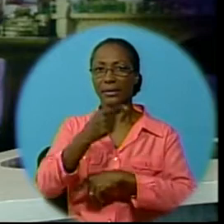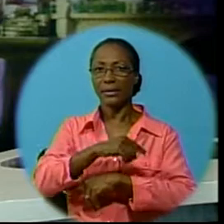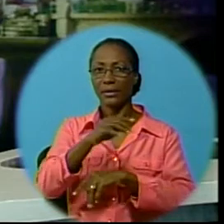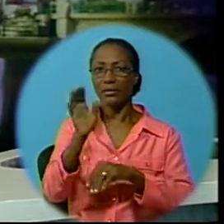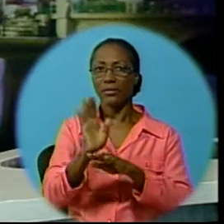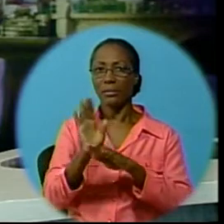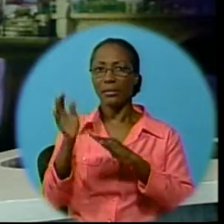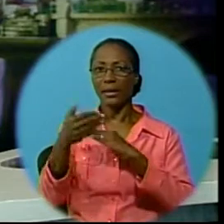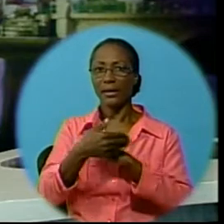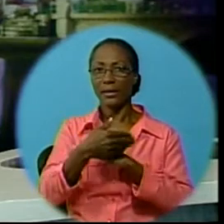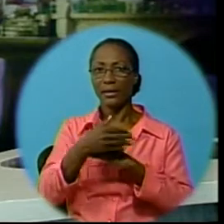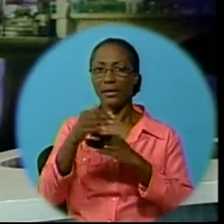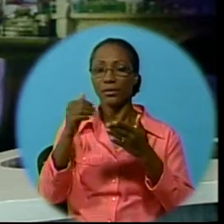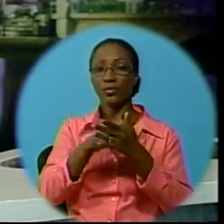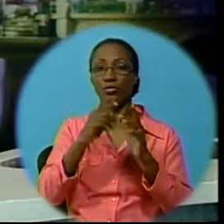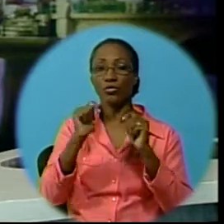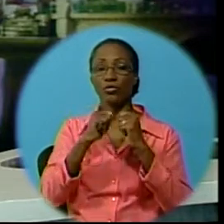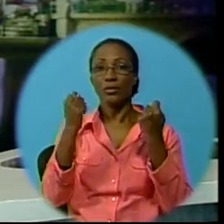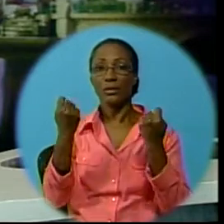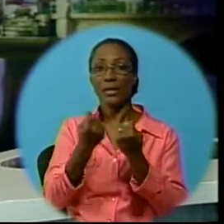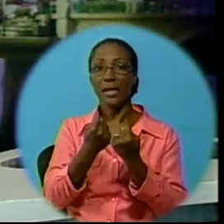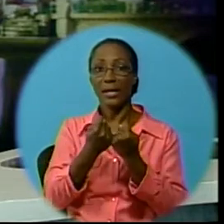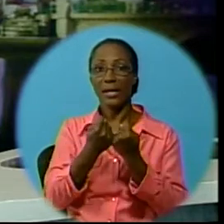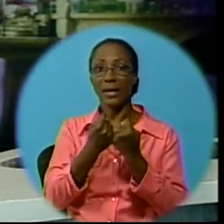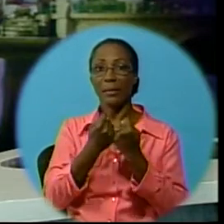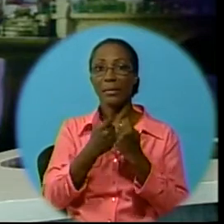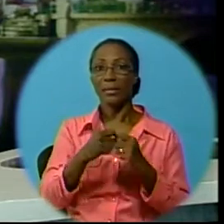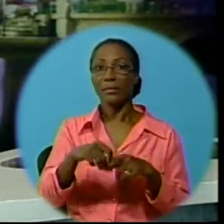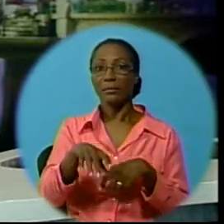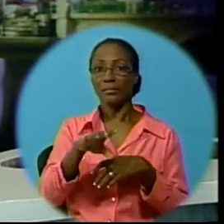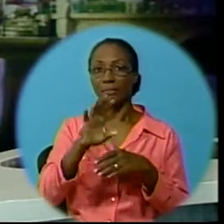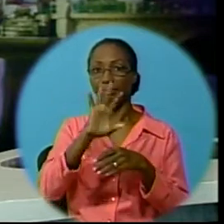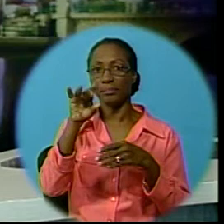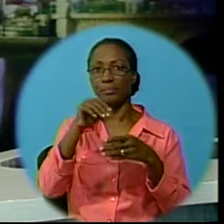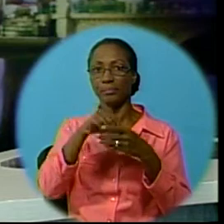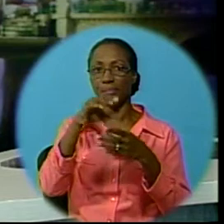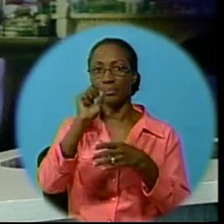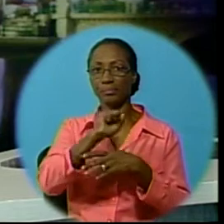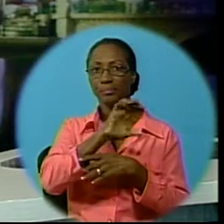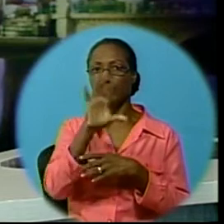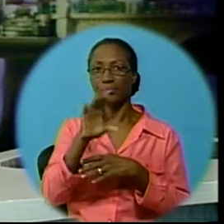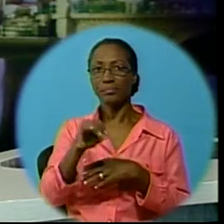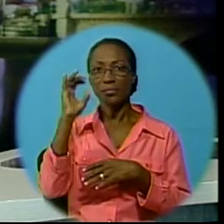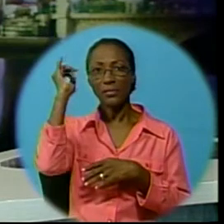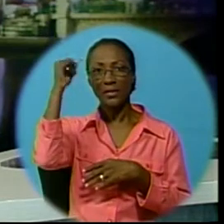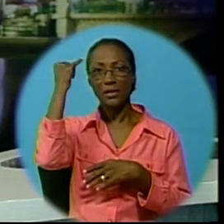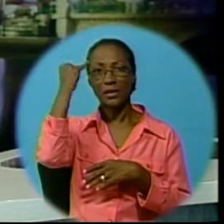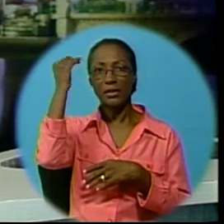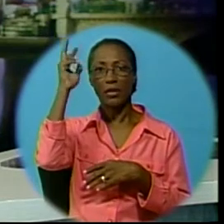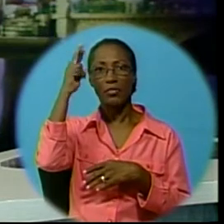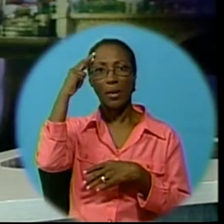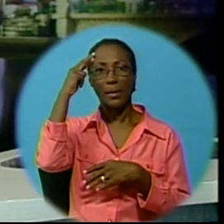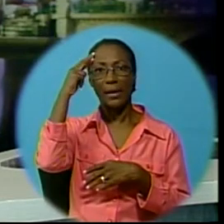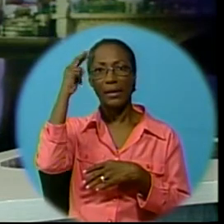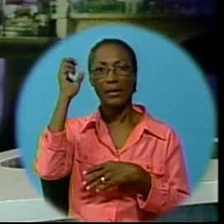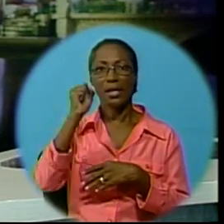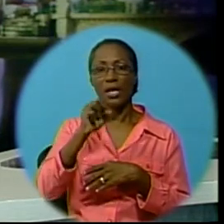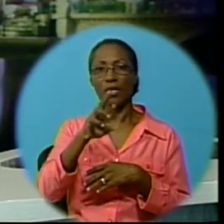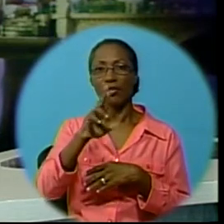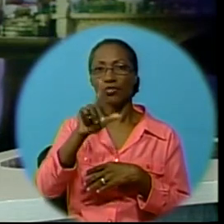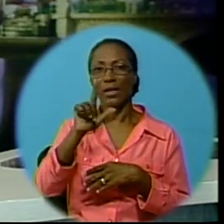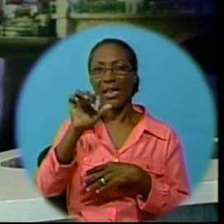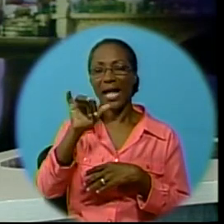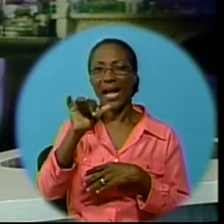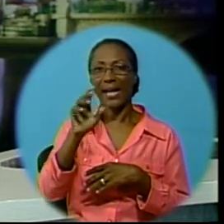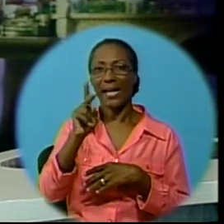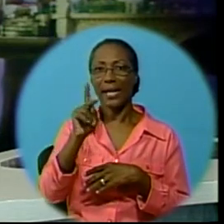players in for the Tridents include South Africa's Justin Ontong, Robin Peterson and Sri Lanka's Dilshan Munawera. One notable omission was that